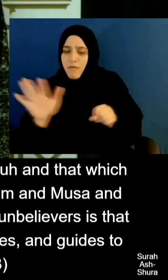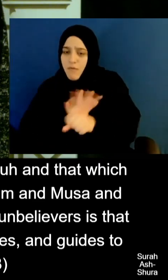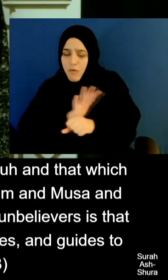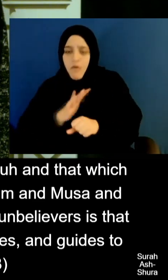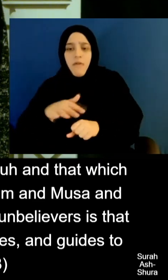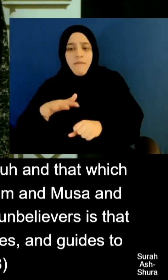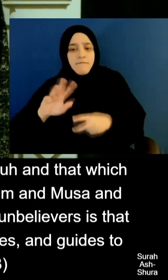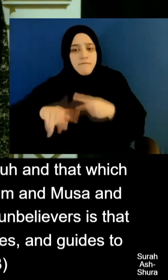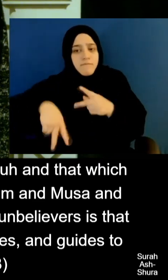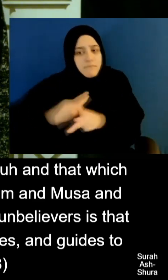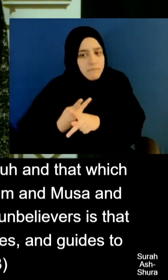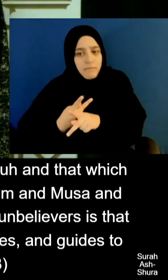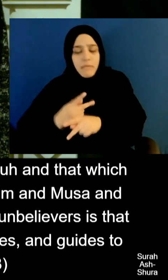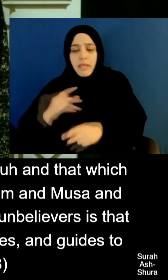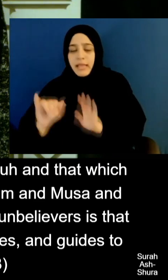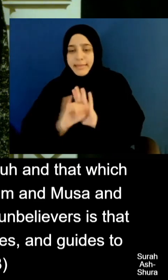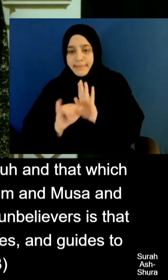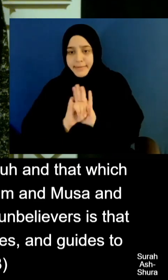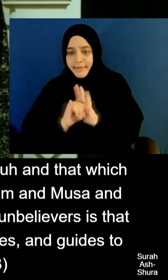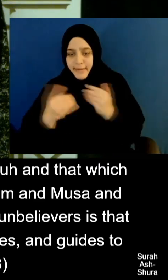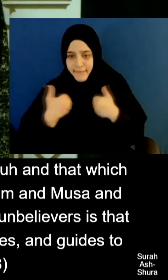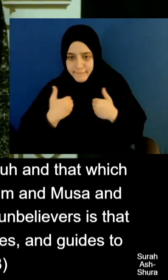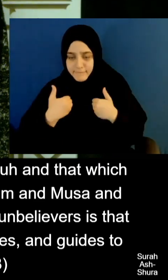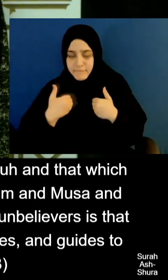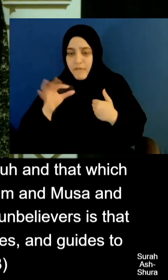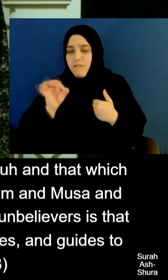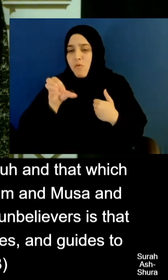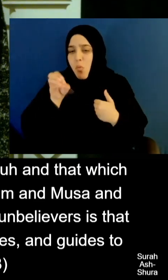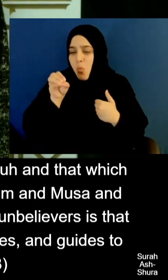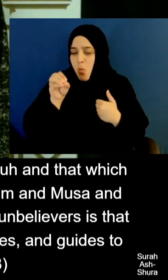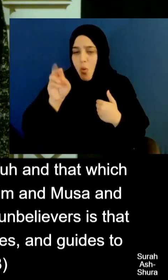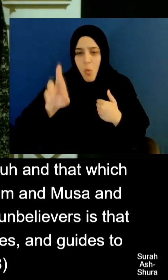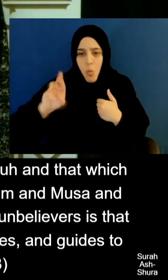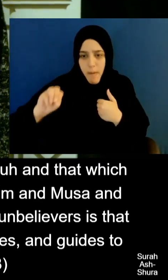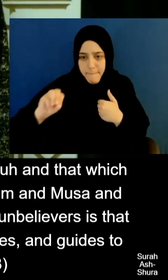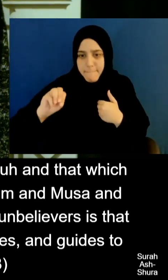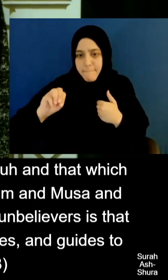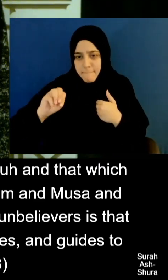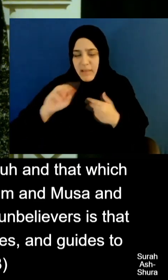First identity is national identity.